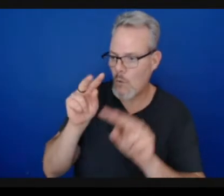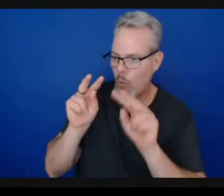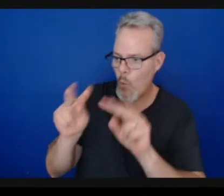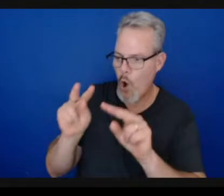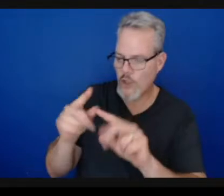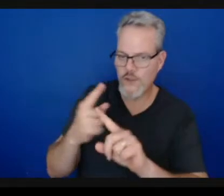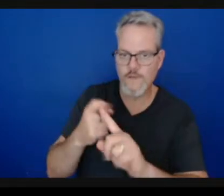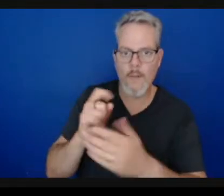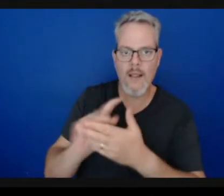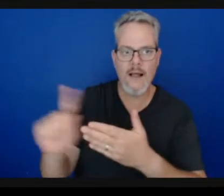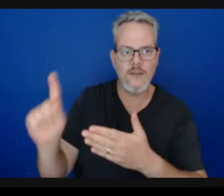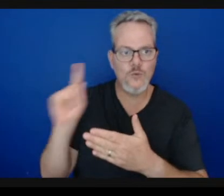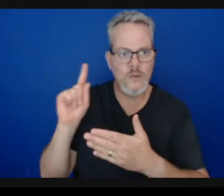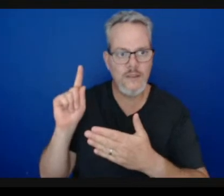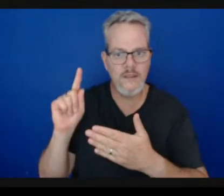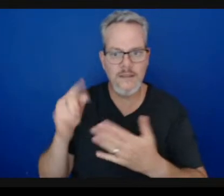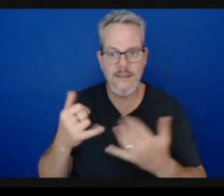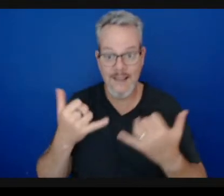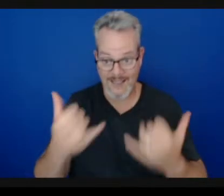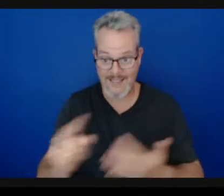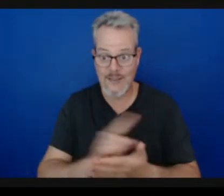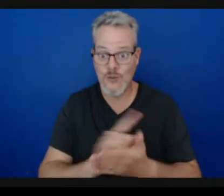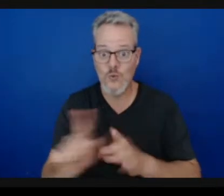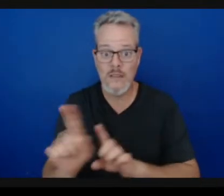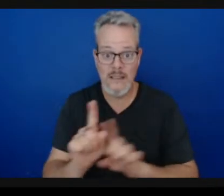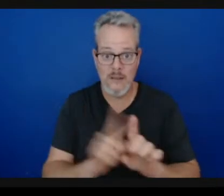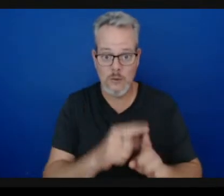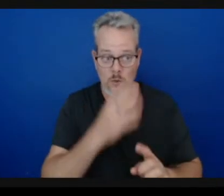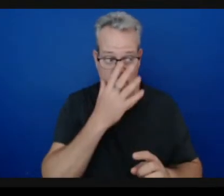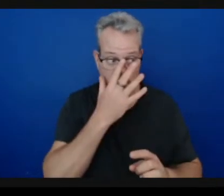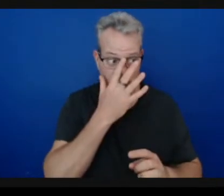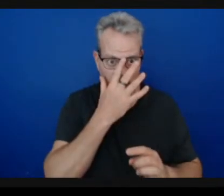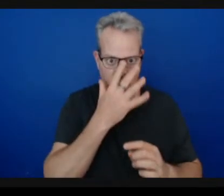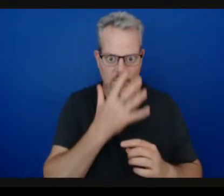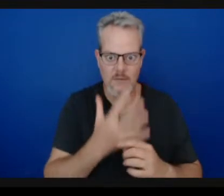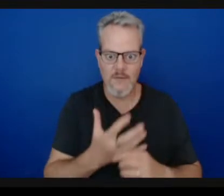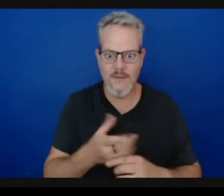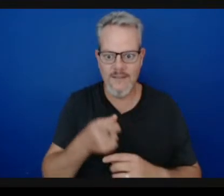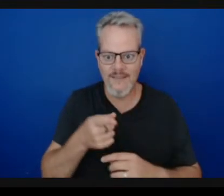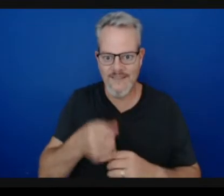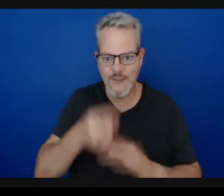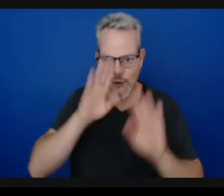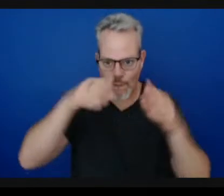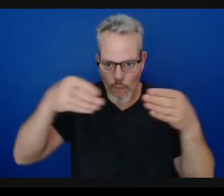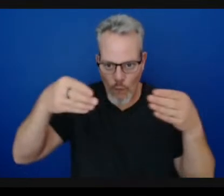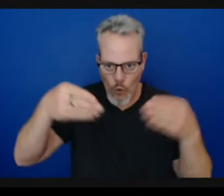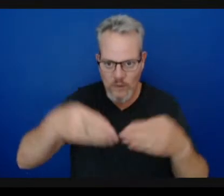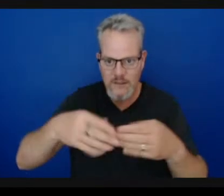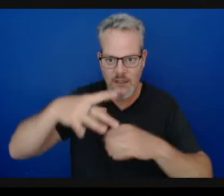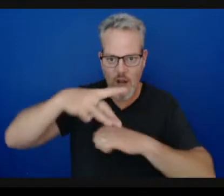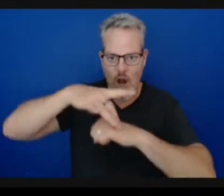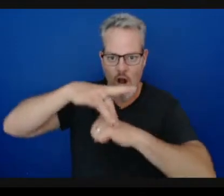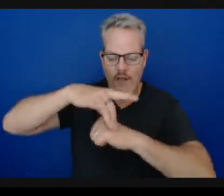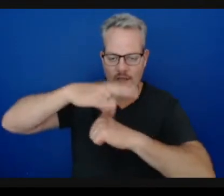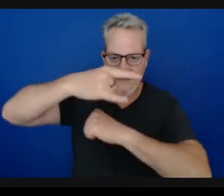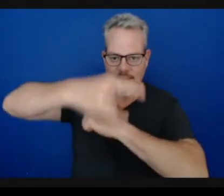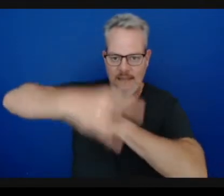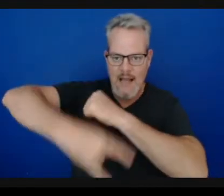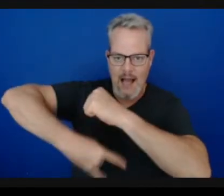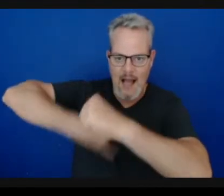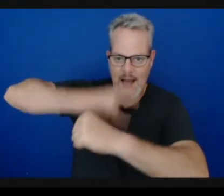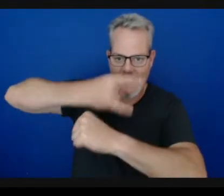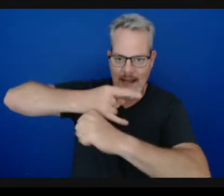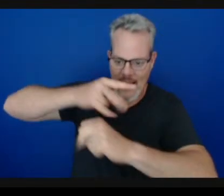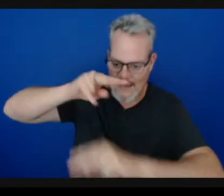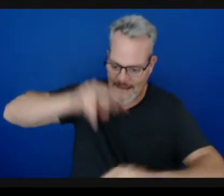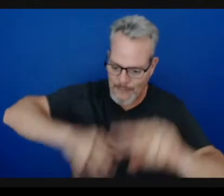There is one from this week as well, which is focusing on the satellite imagery of the intrusion